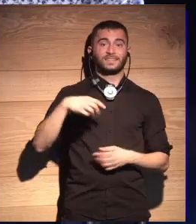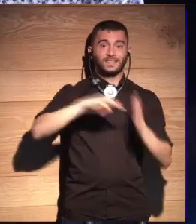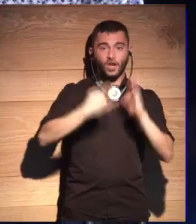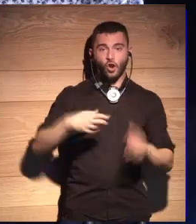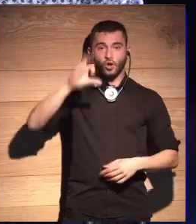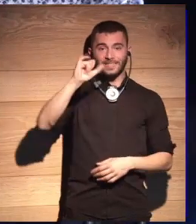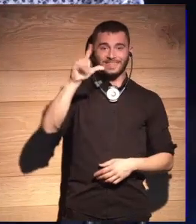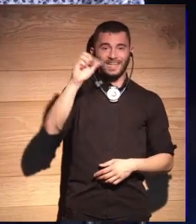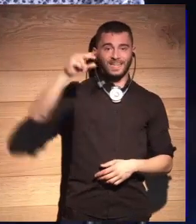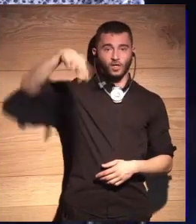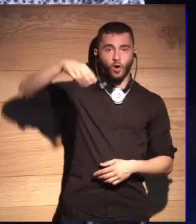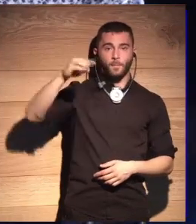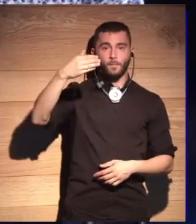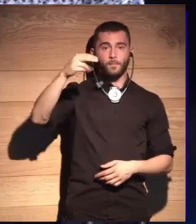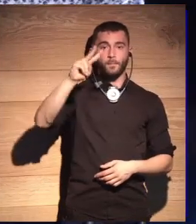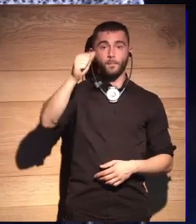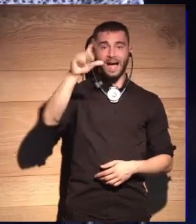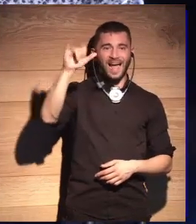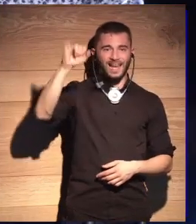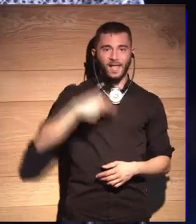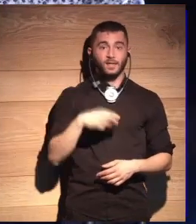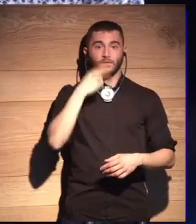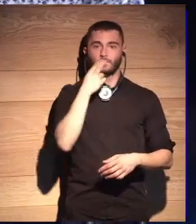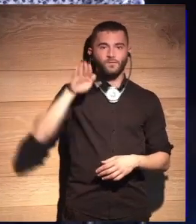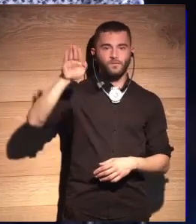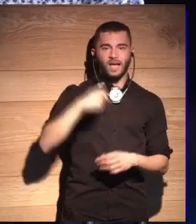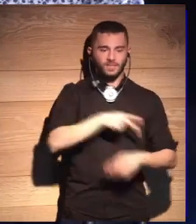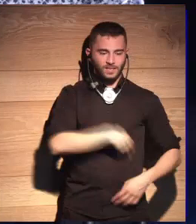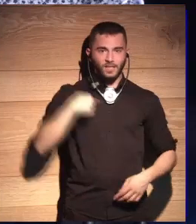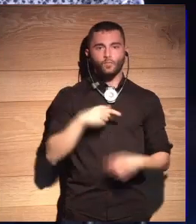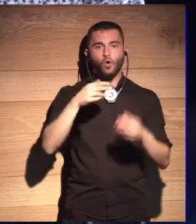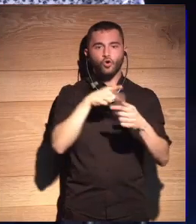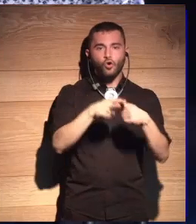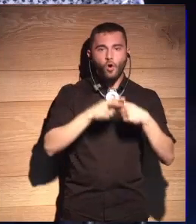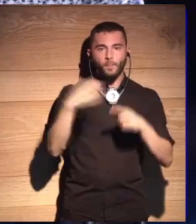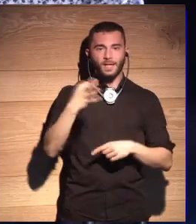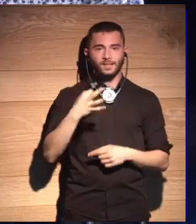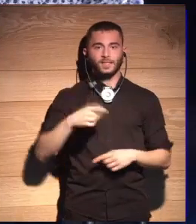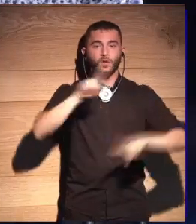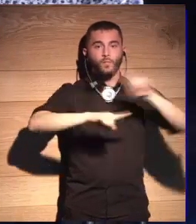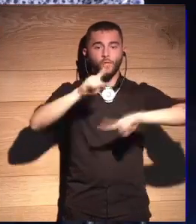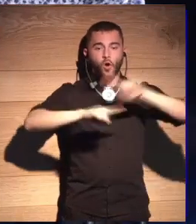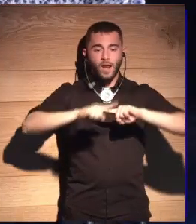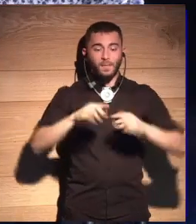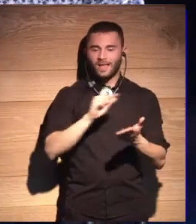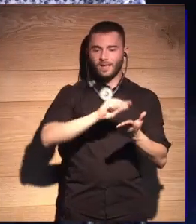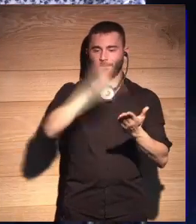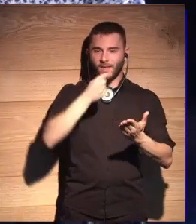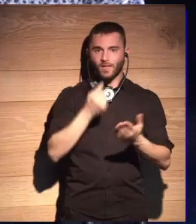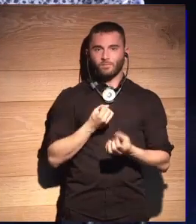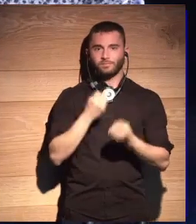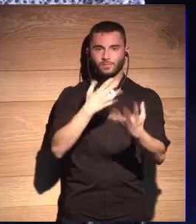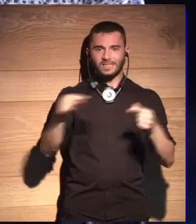what the technological giants of Silicon Valley share with fascism is their insistence on solving problems immediately